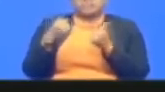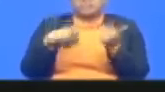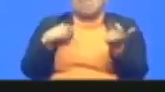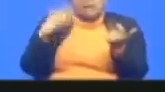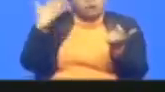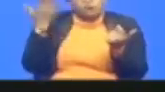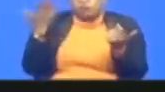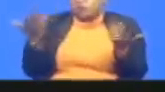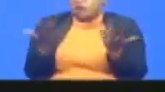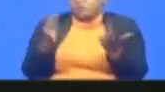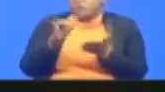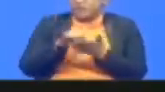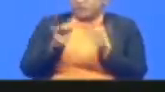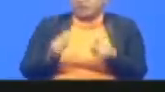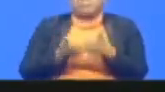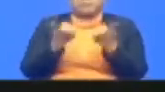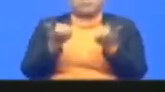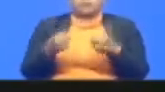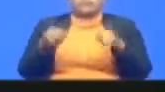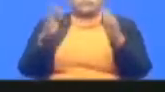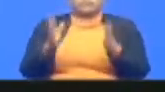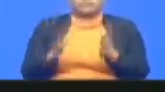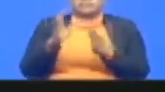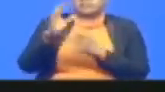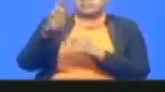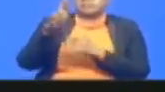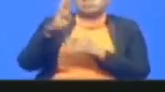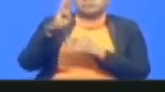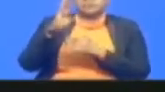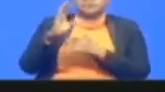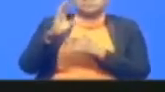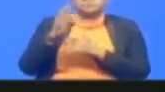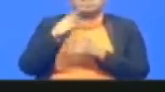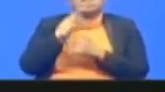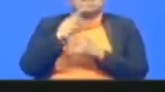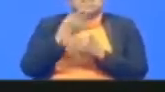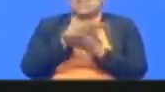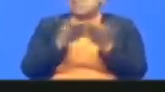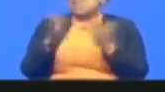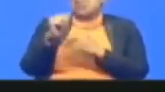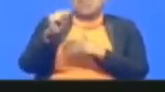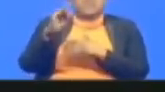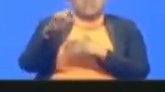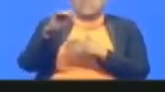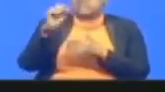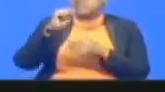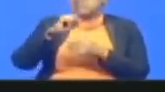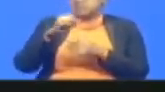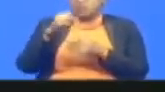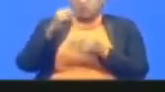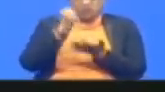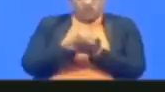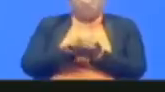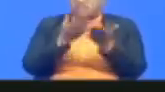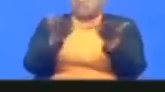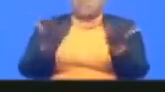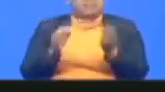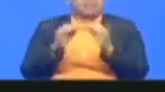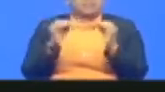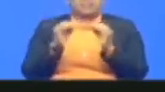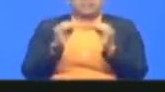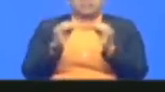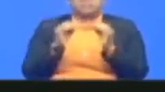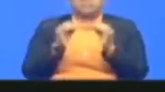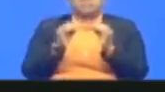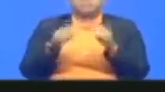that happened. Officials from CRBC denied existence of any Africa Star offices at the address.